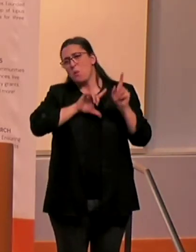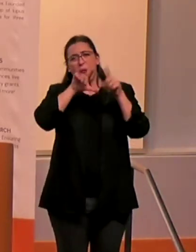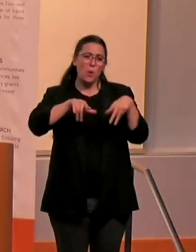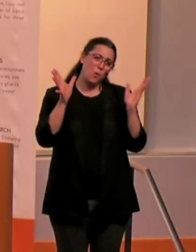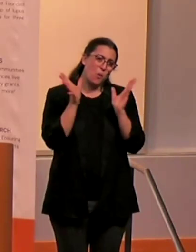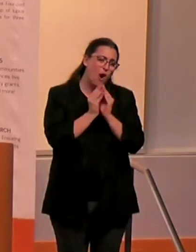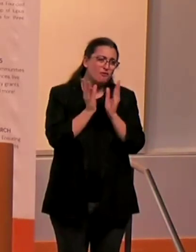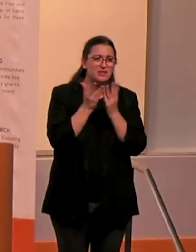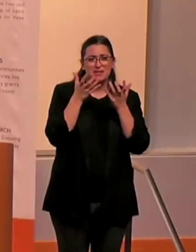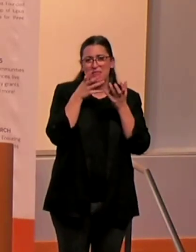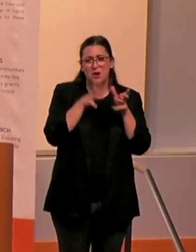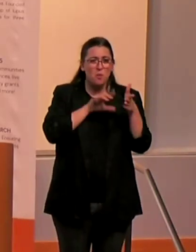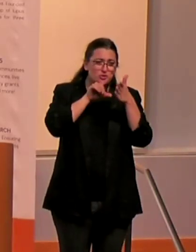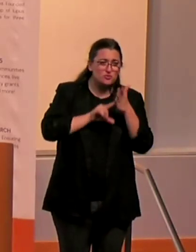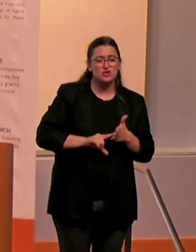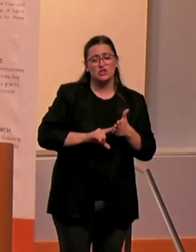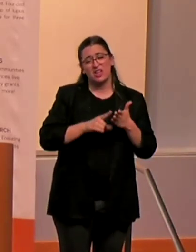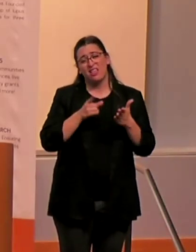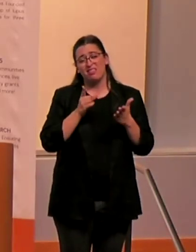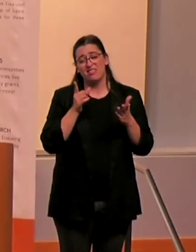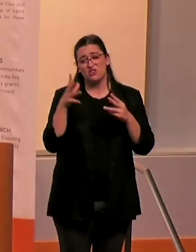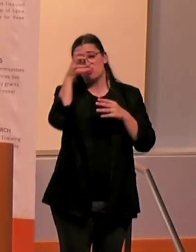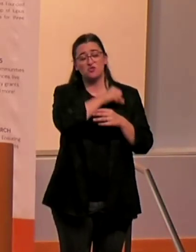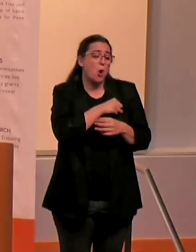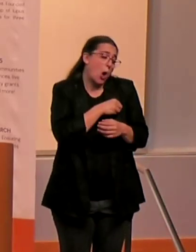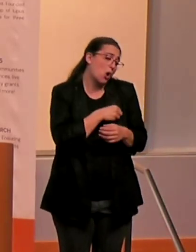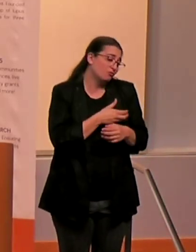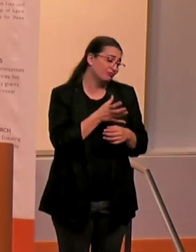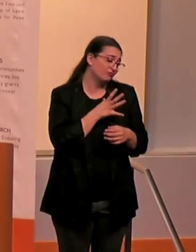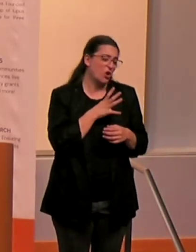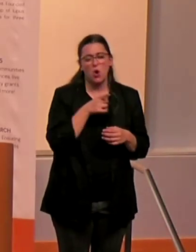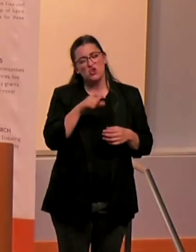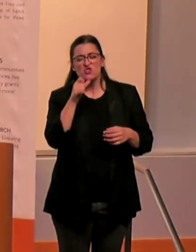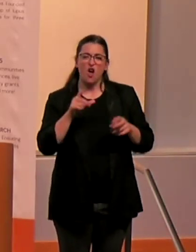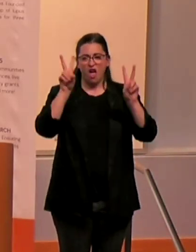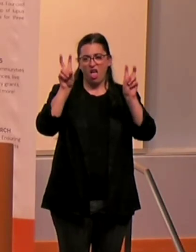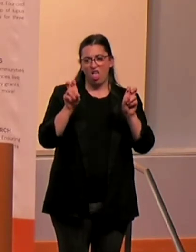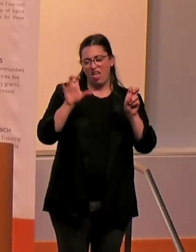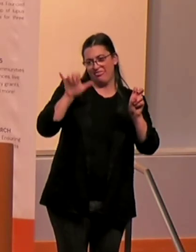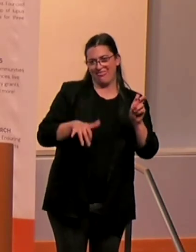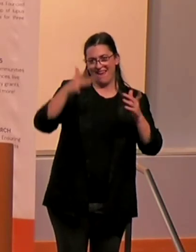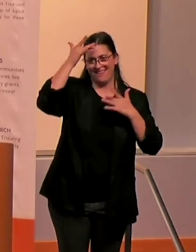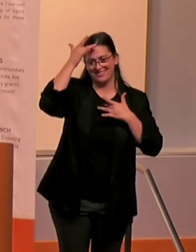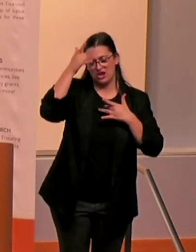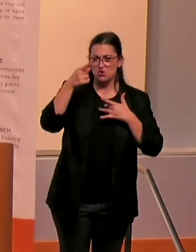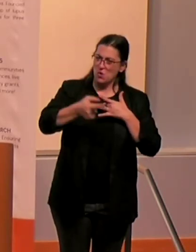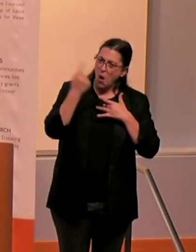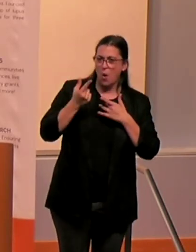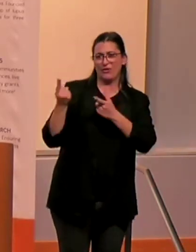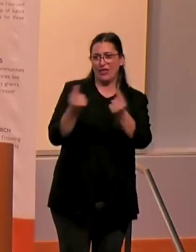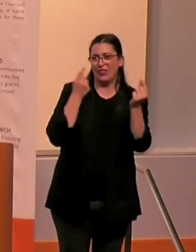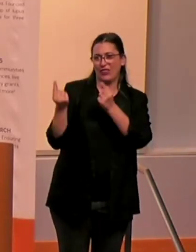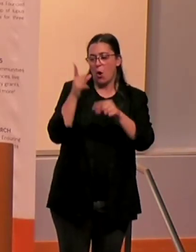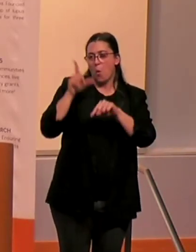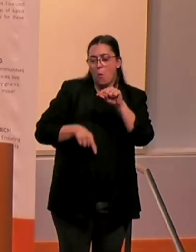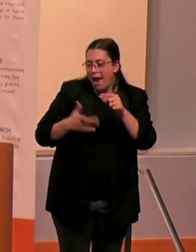like they either ignore it or you're not that sick. You've always been the one that does everything and da, da, da. Why can't